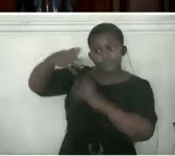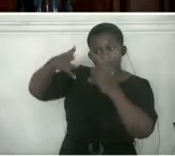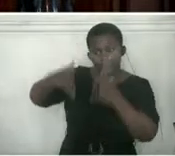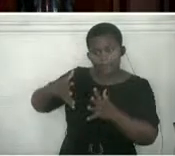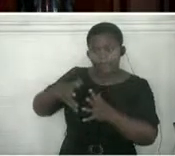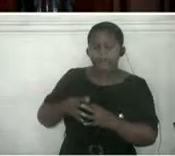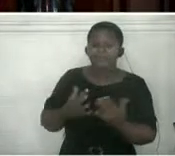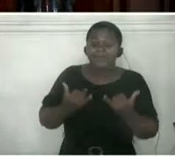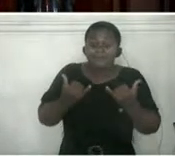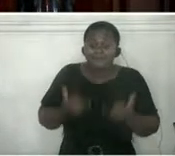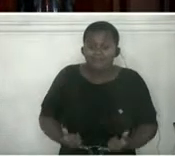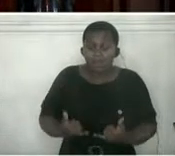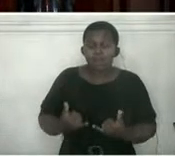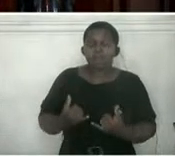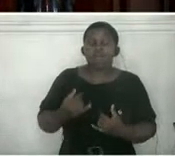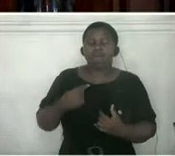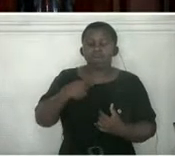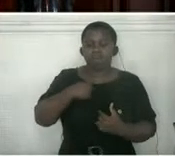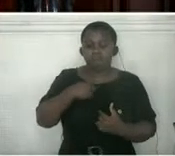Now, I will call upon